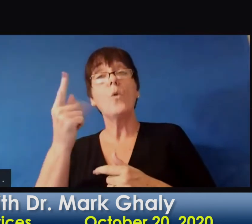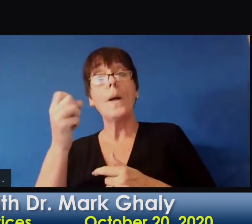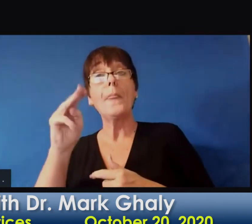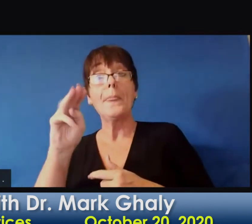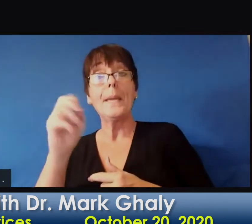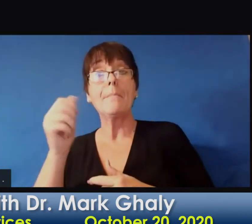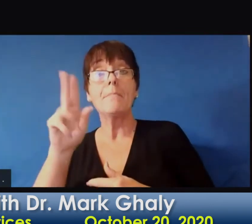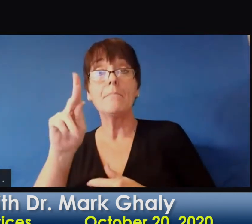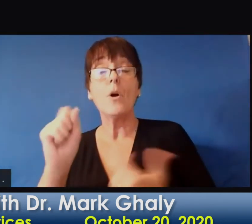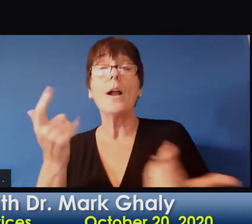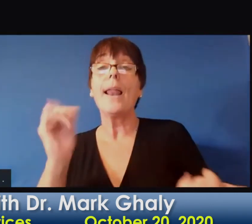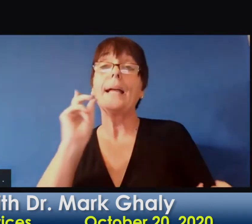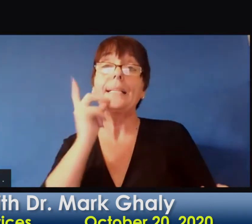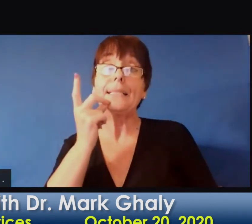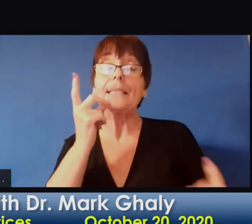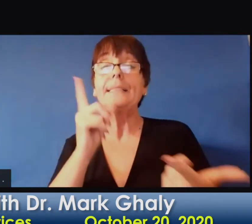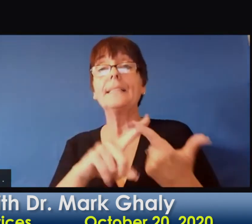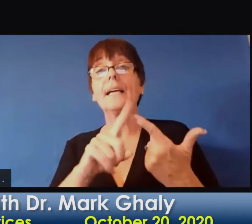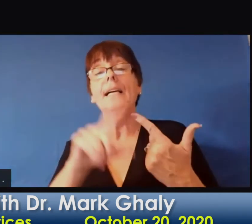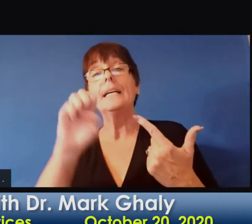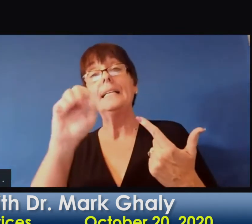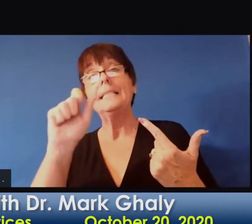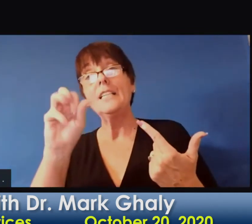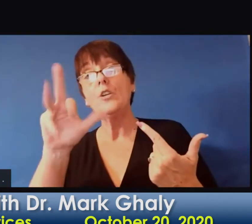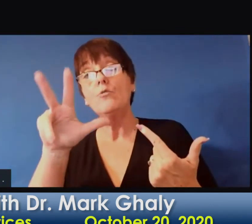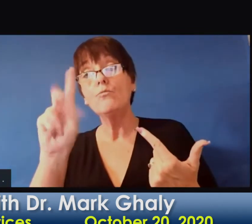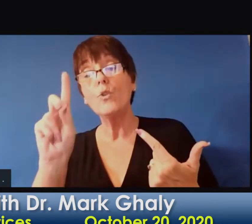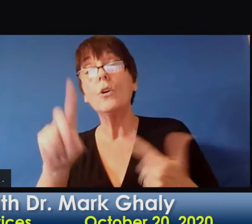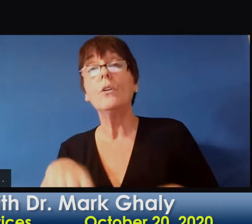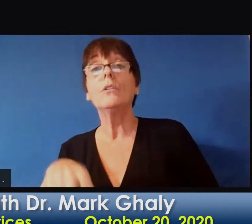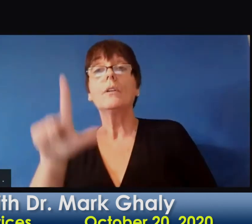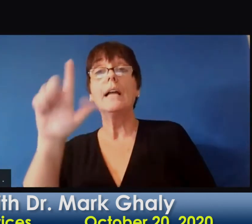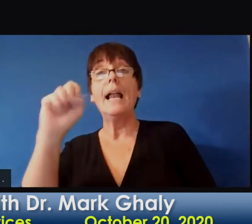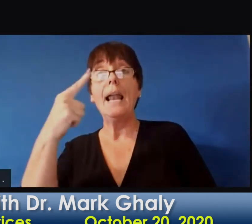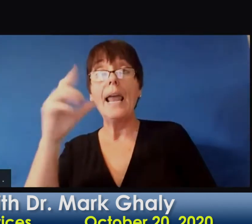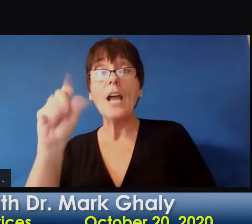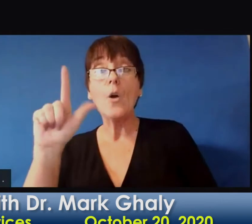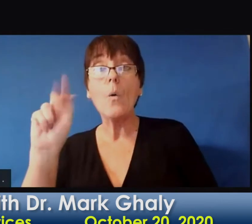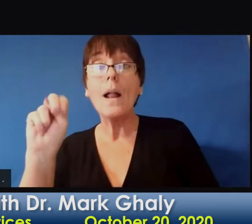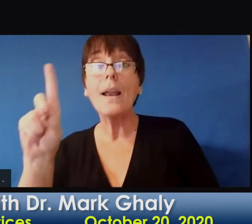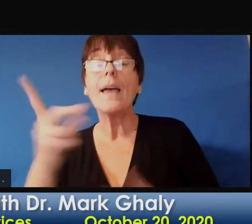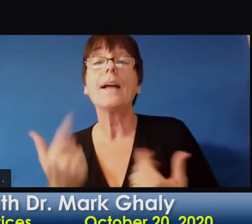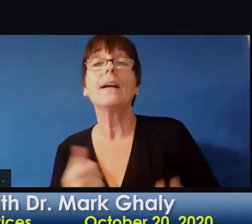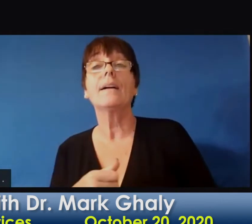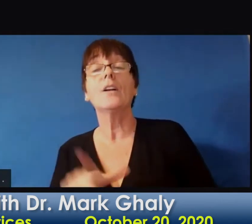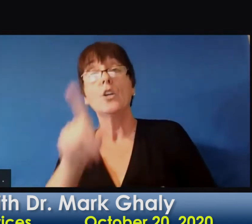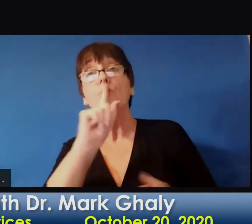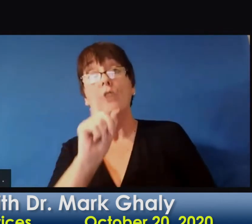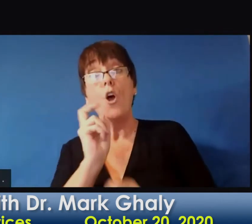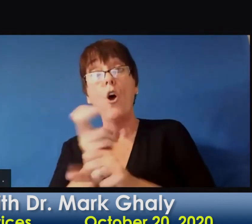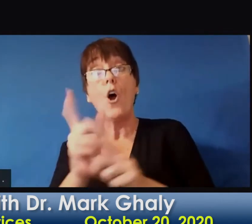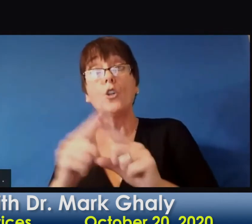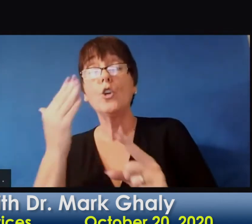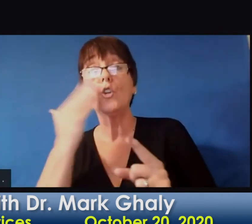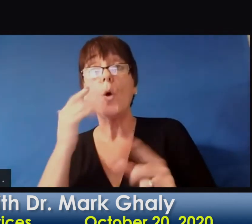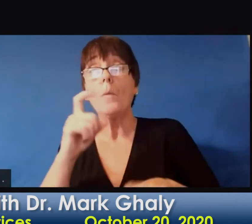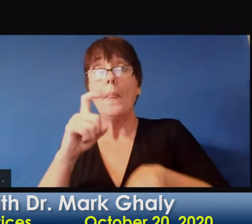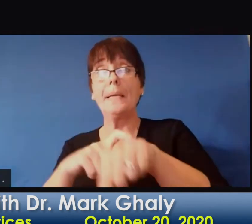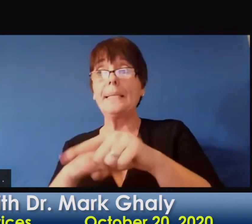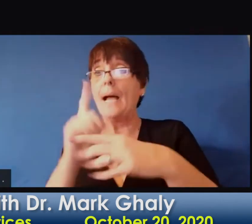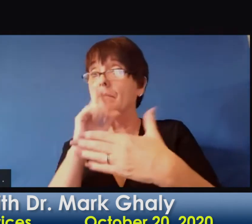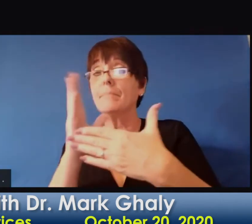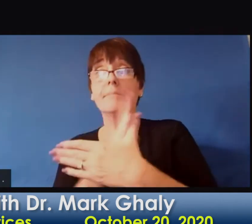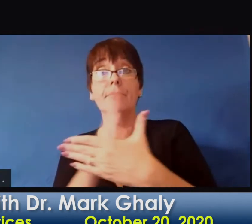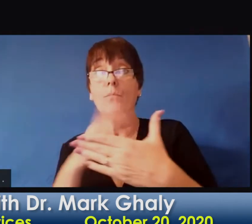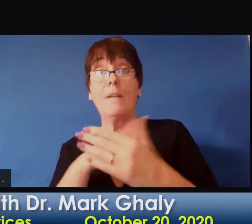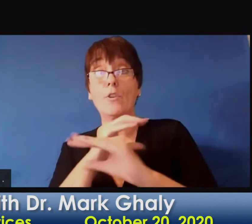it's Disneyland or SeaWorld, which is partially reopened, Legoland, it's really hard to know what that timeline is because we have no